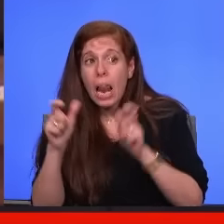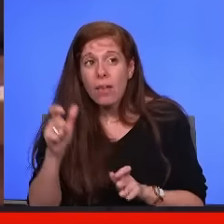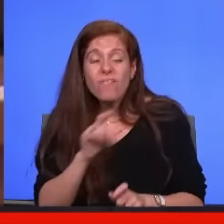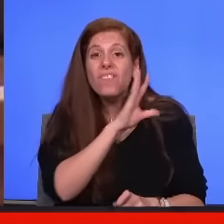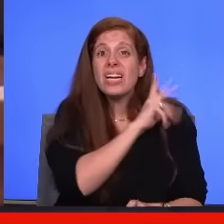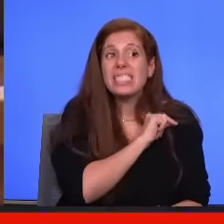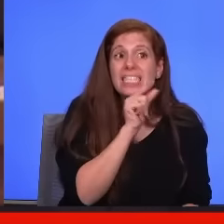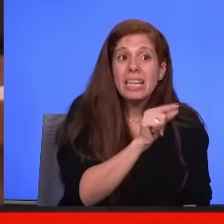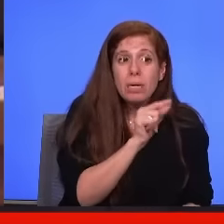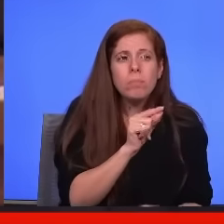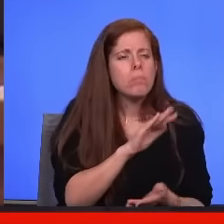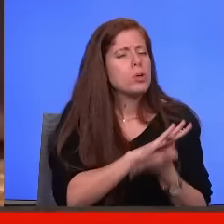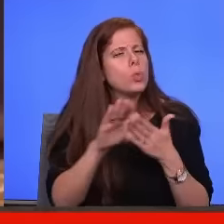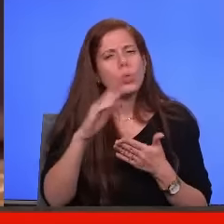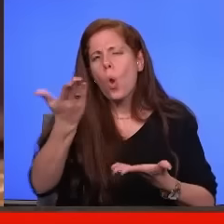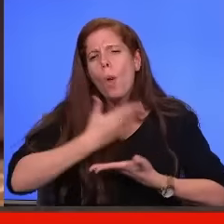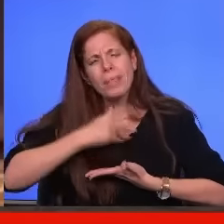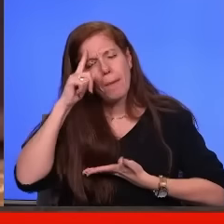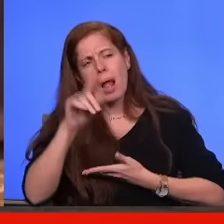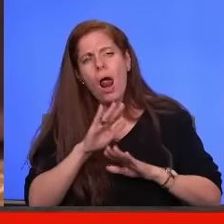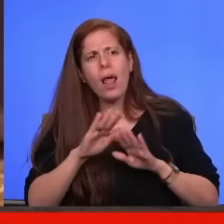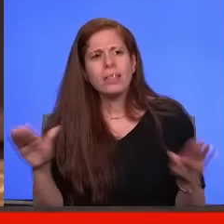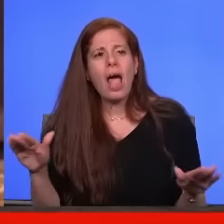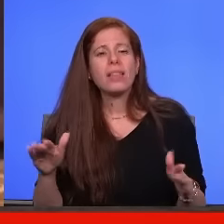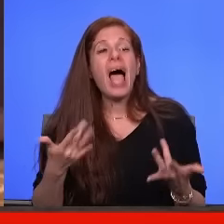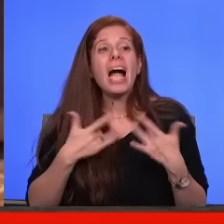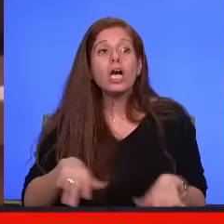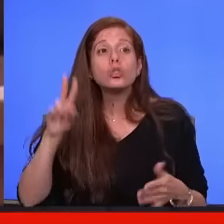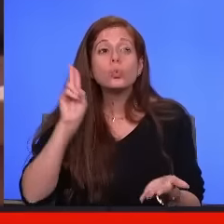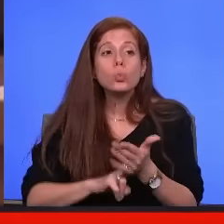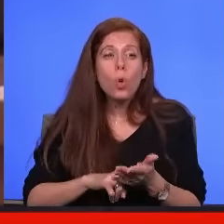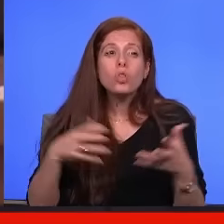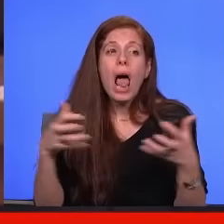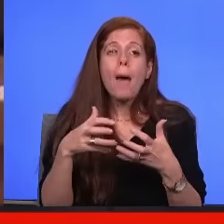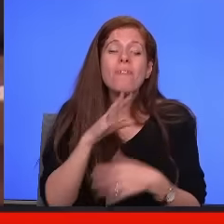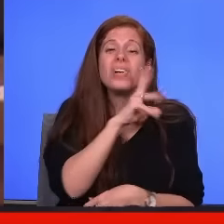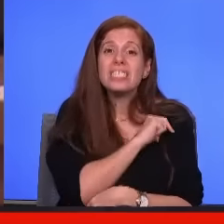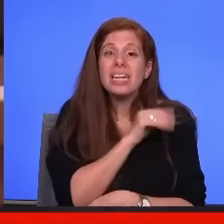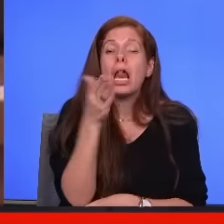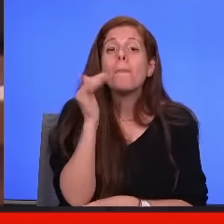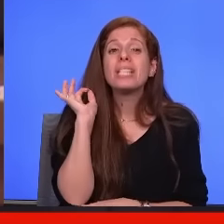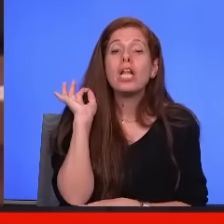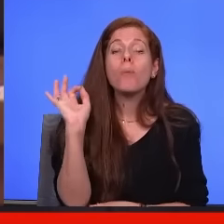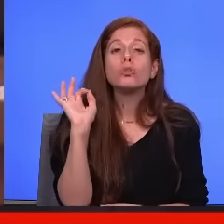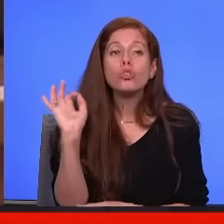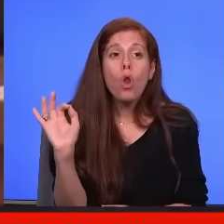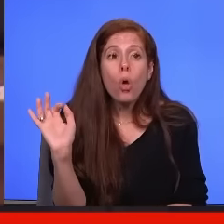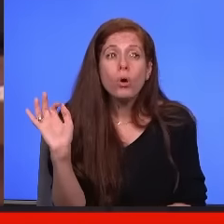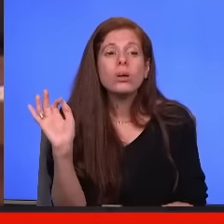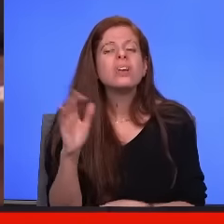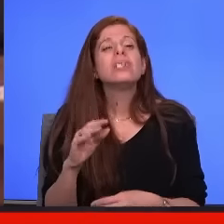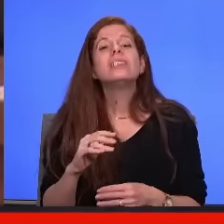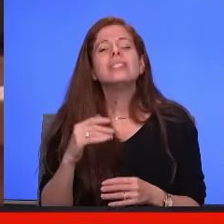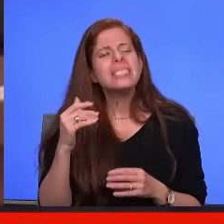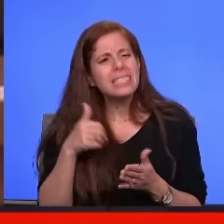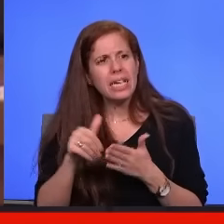Palestinians is totally unacceptable. The denial of the right to statehood for the Palestinian people would indefinitely prolong